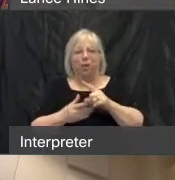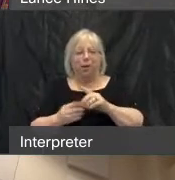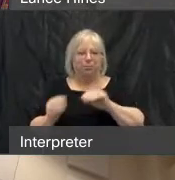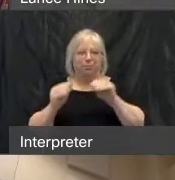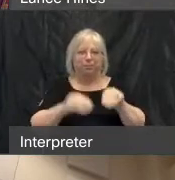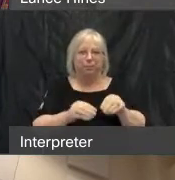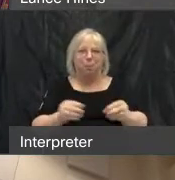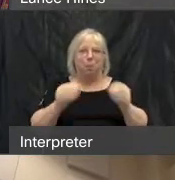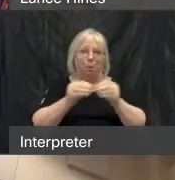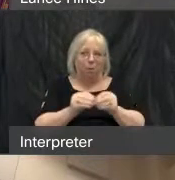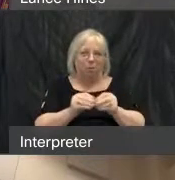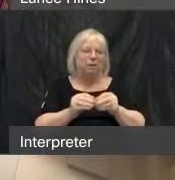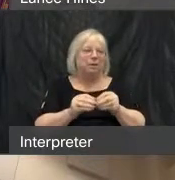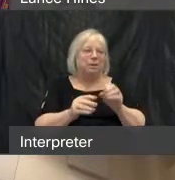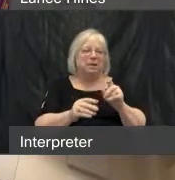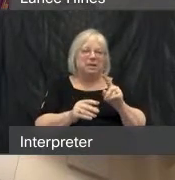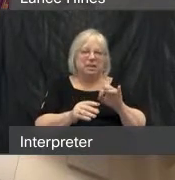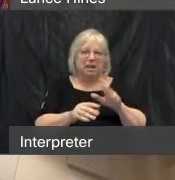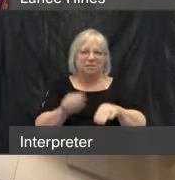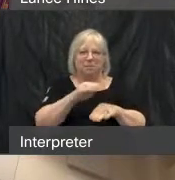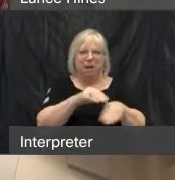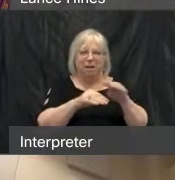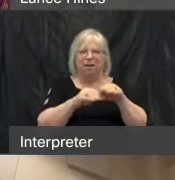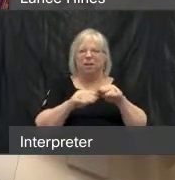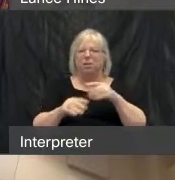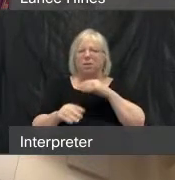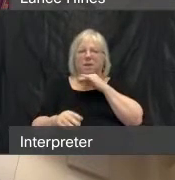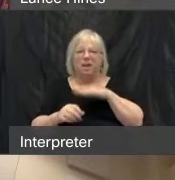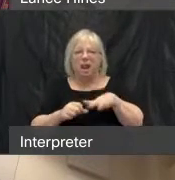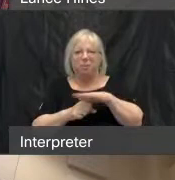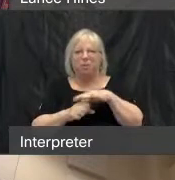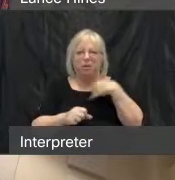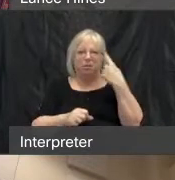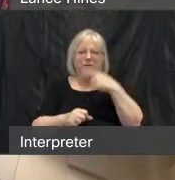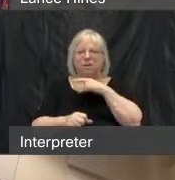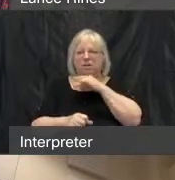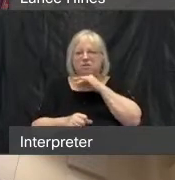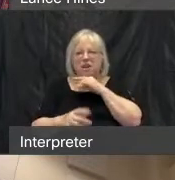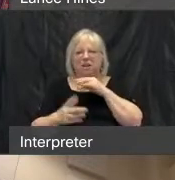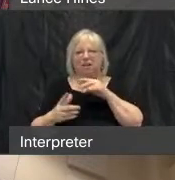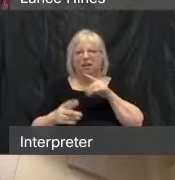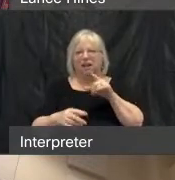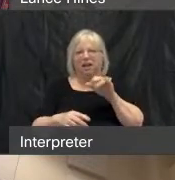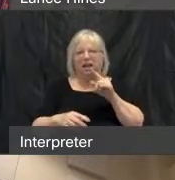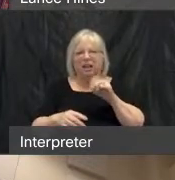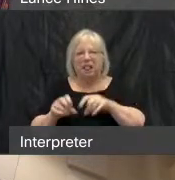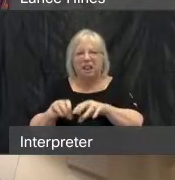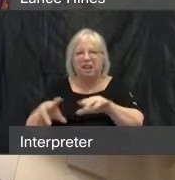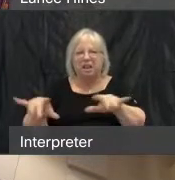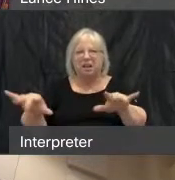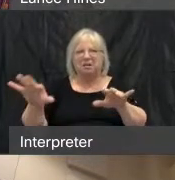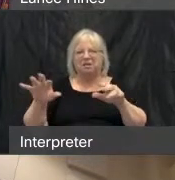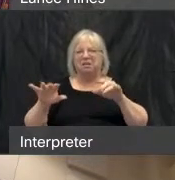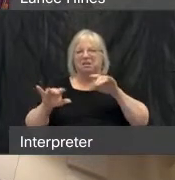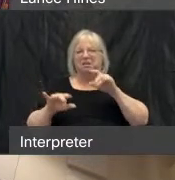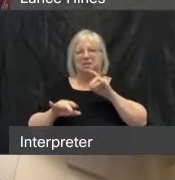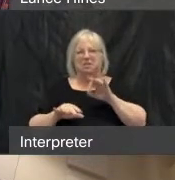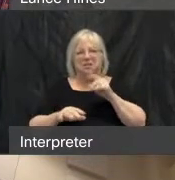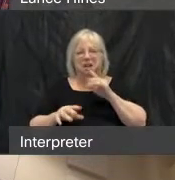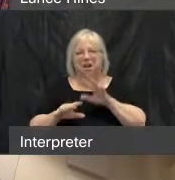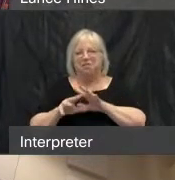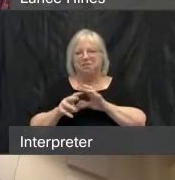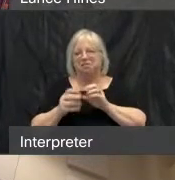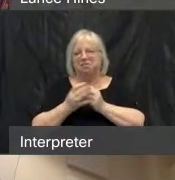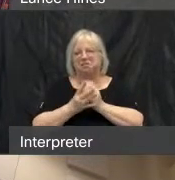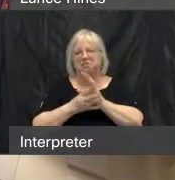and there's just no consistency. So the neighborhood always looks junky, always looks littered, and, you know, stuff is always overgrown,